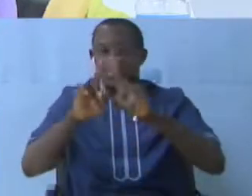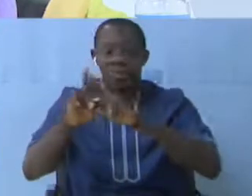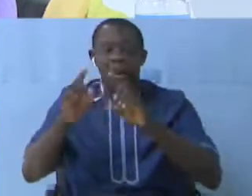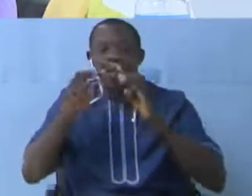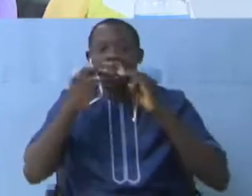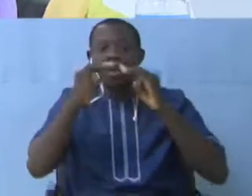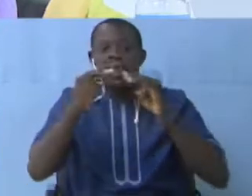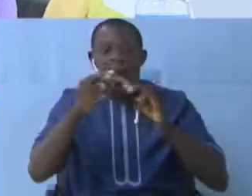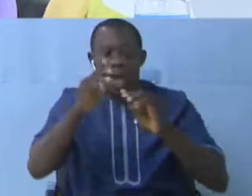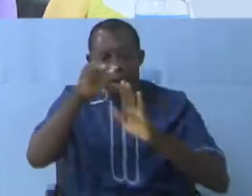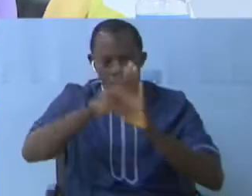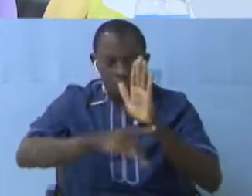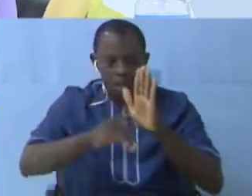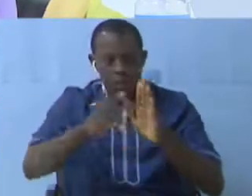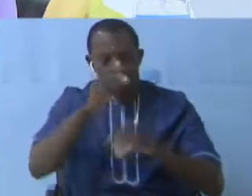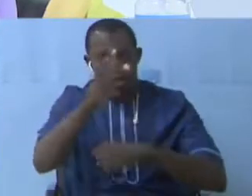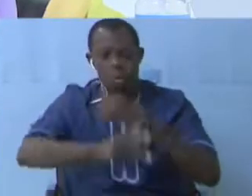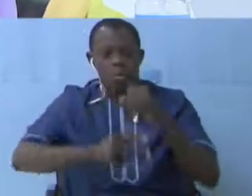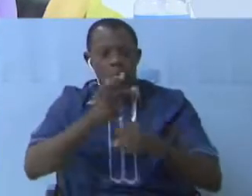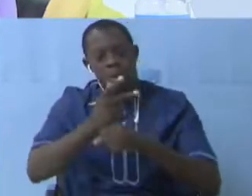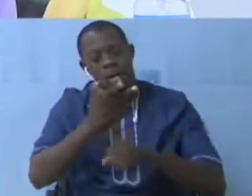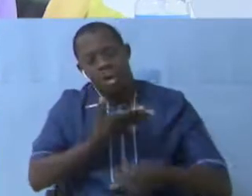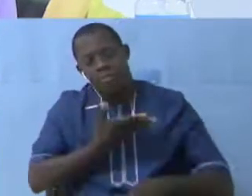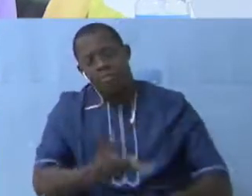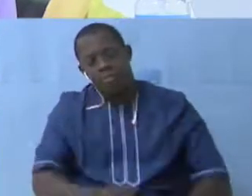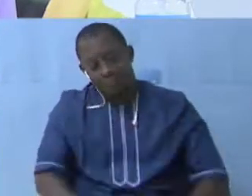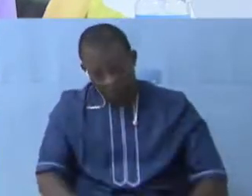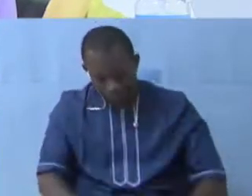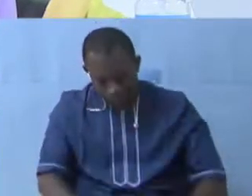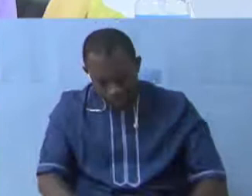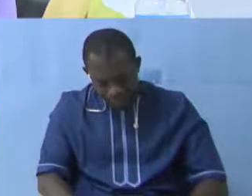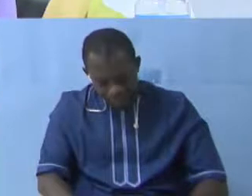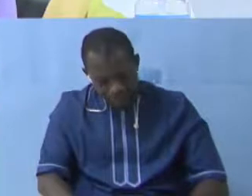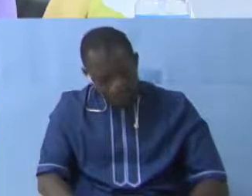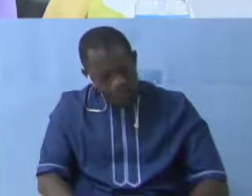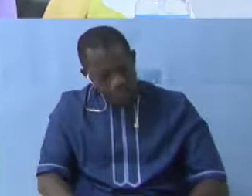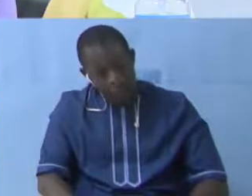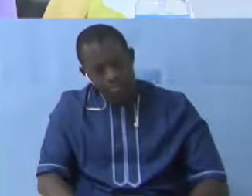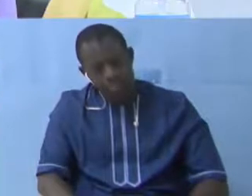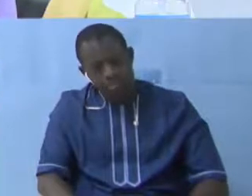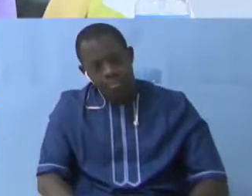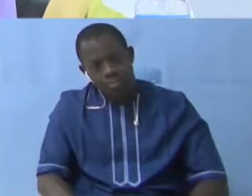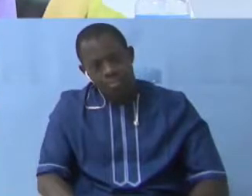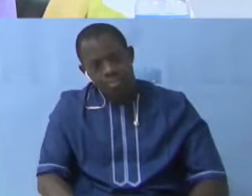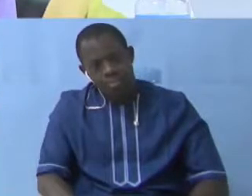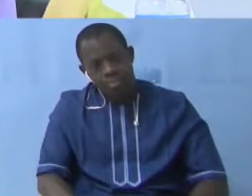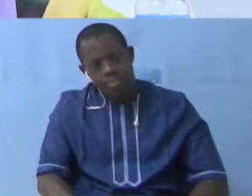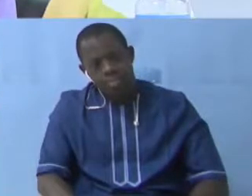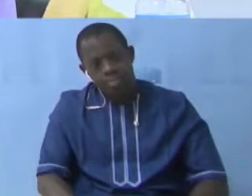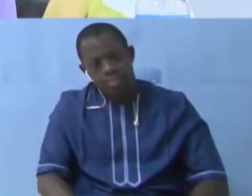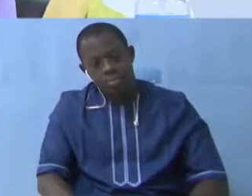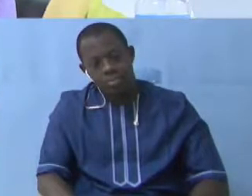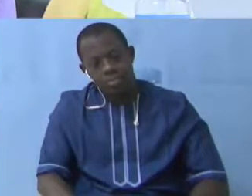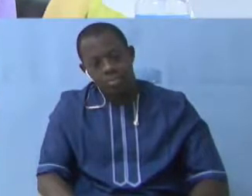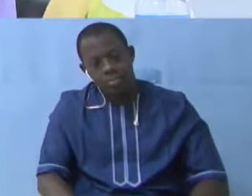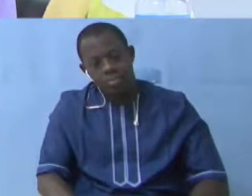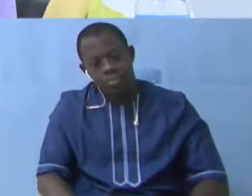the world. Tey dañ daan def ay bunti penc tasekaay xibaar yu bari ci àdduna bi. So we needed